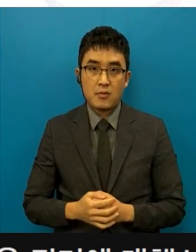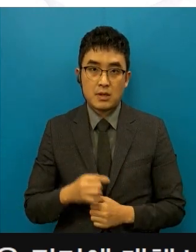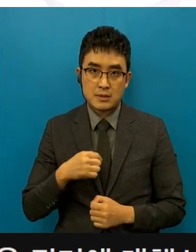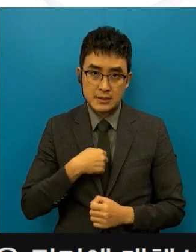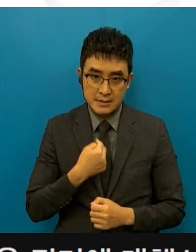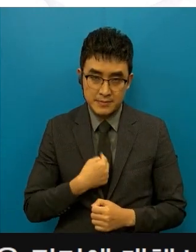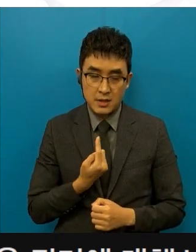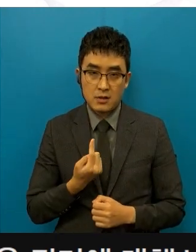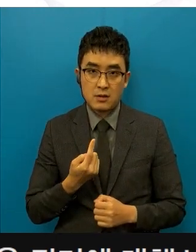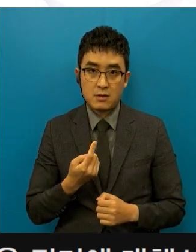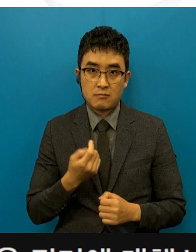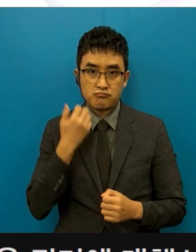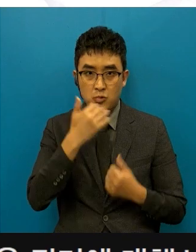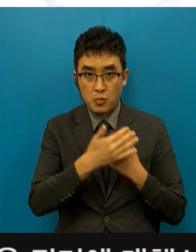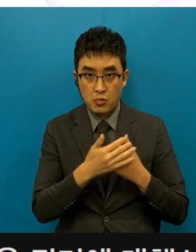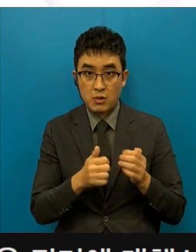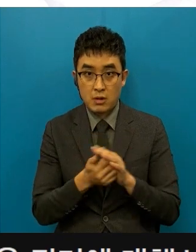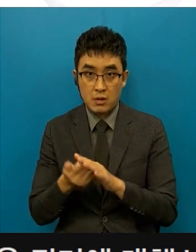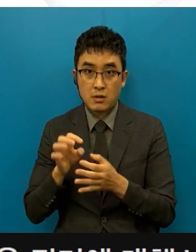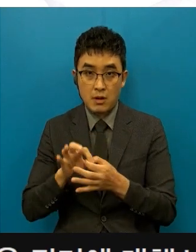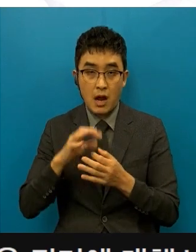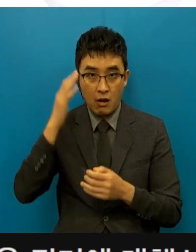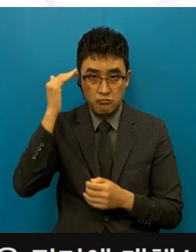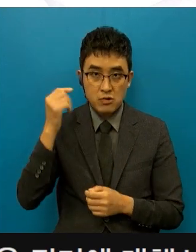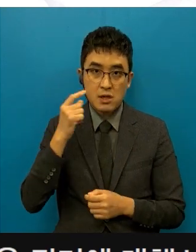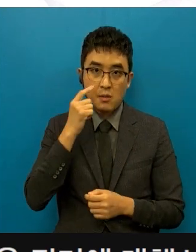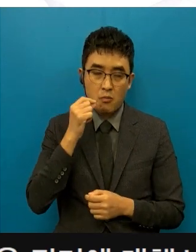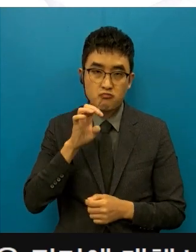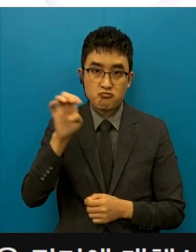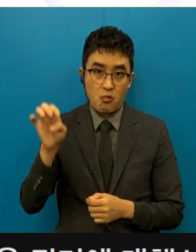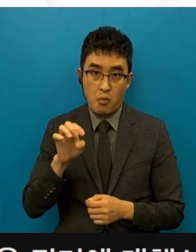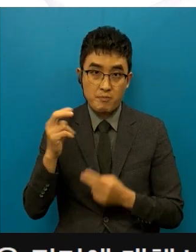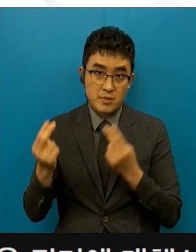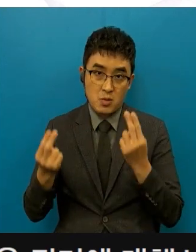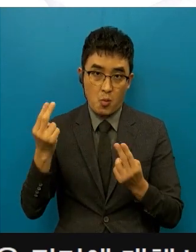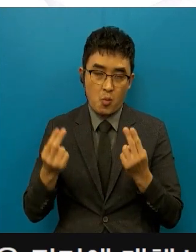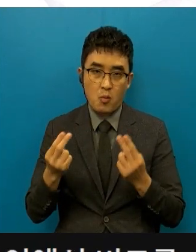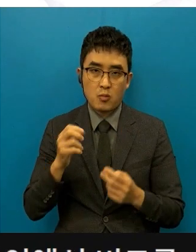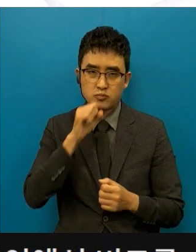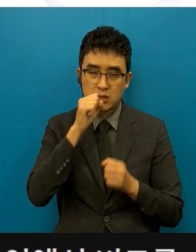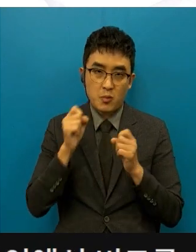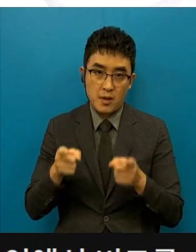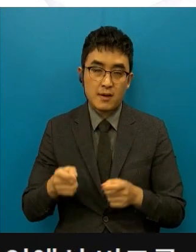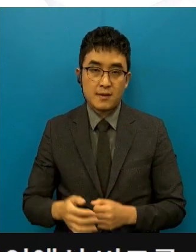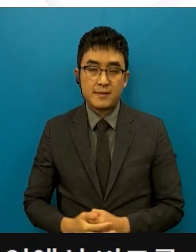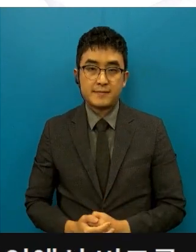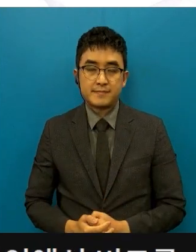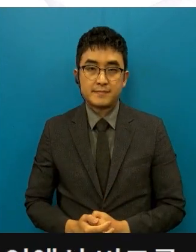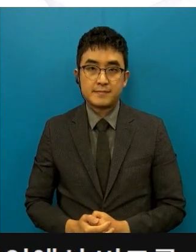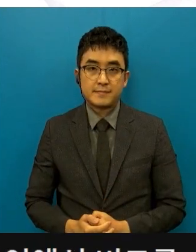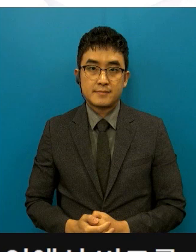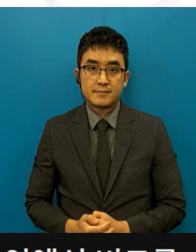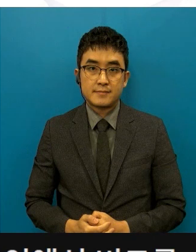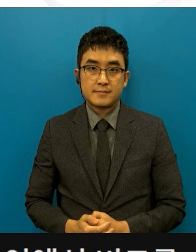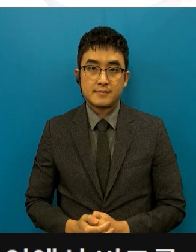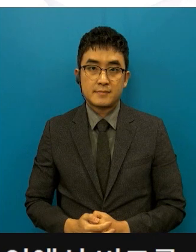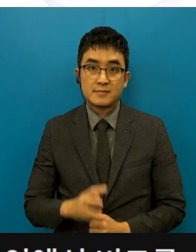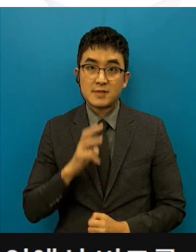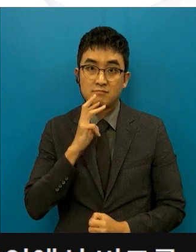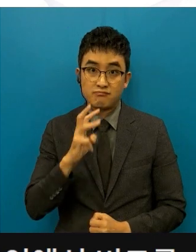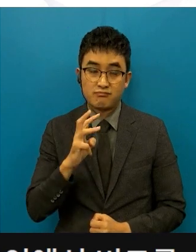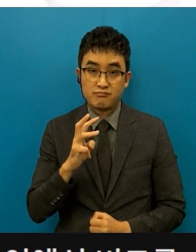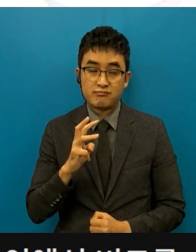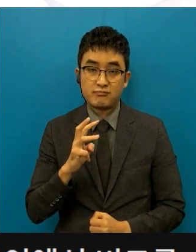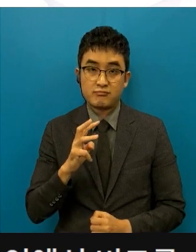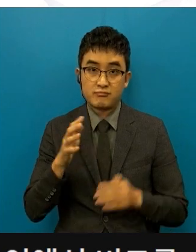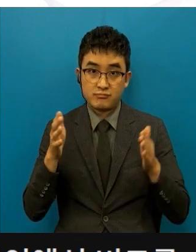and Korea. Thank you very much. All right, now we're going to have a break for 30 minutes, and coffee and